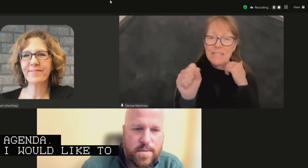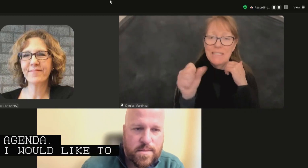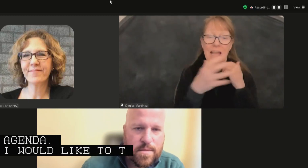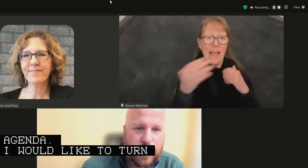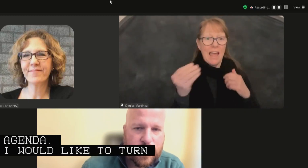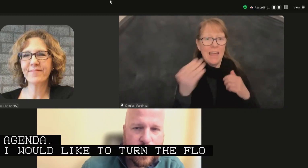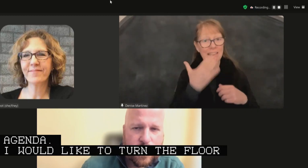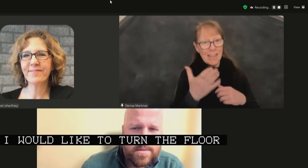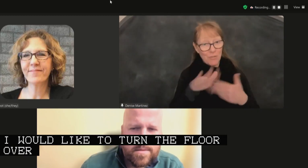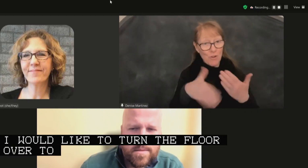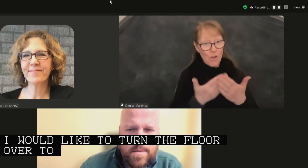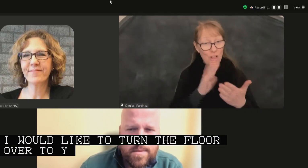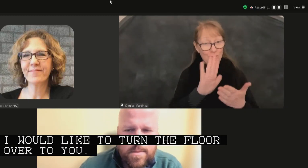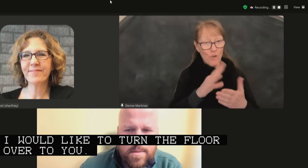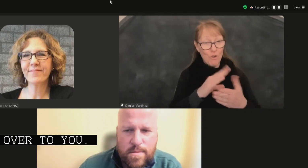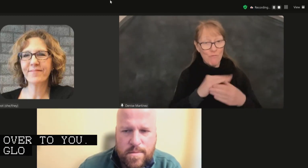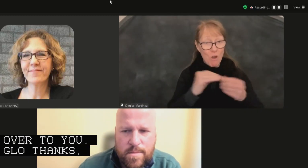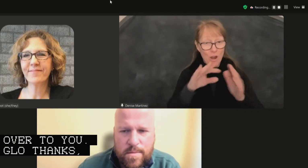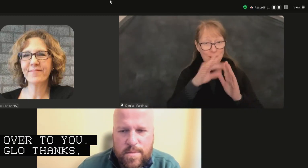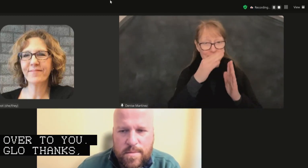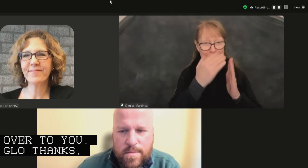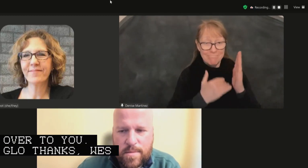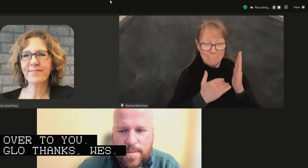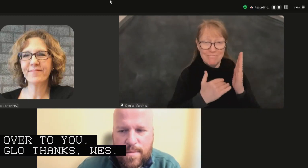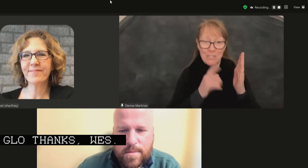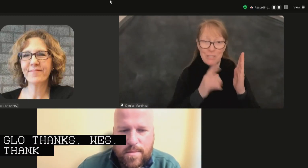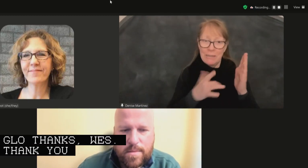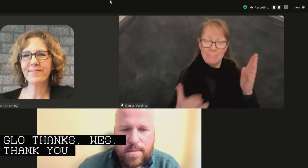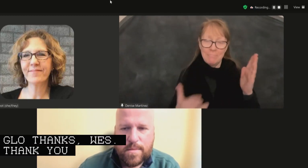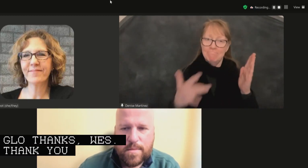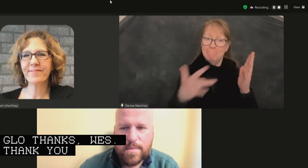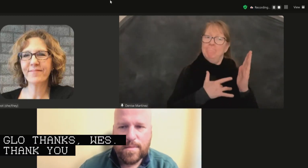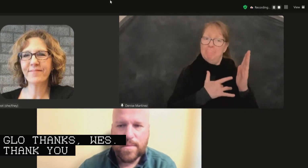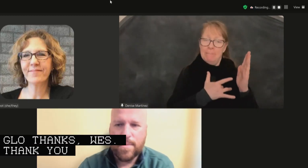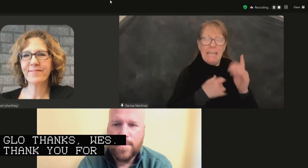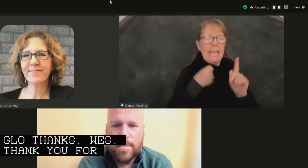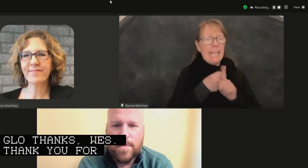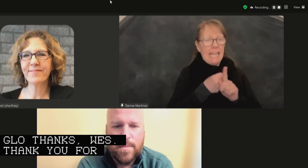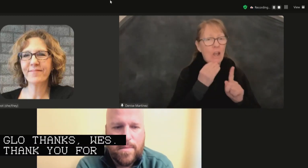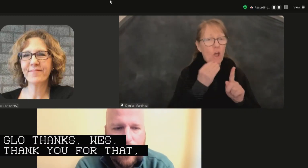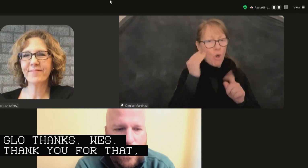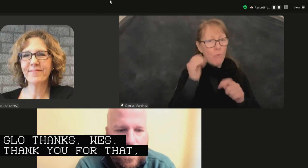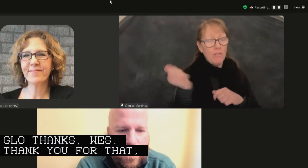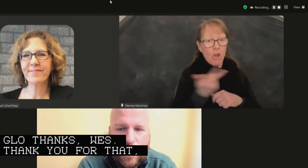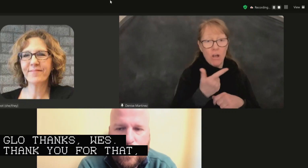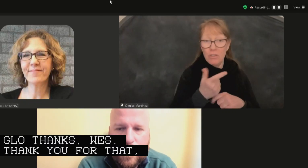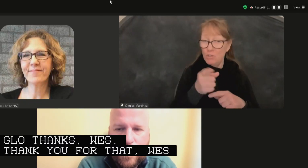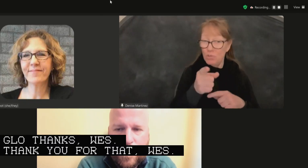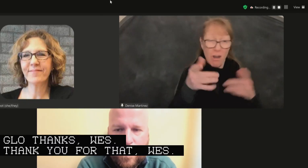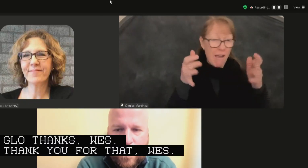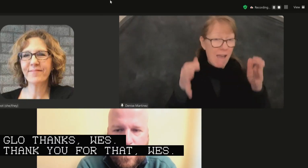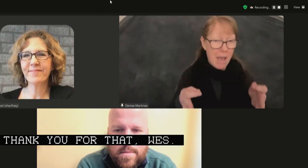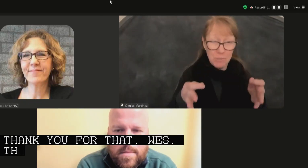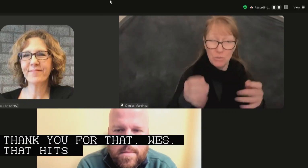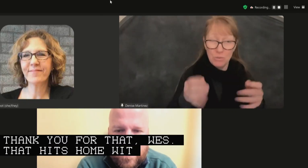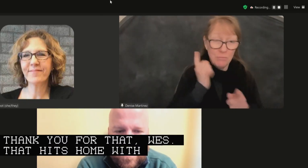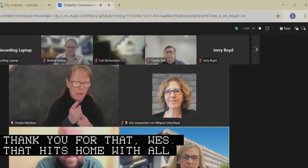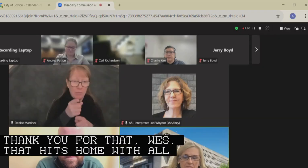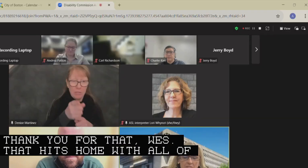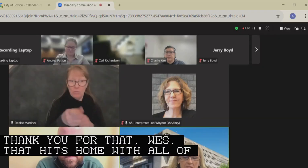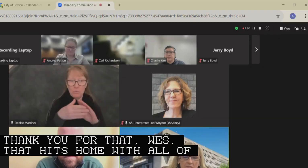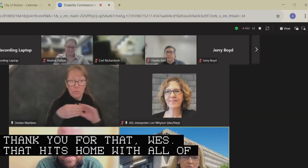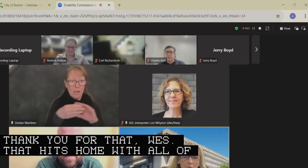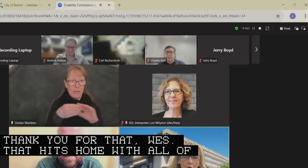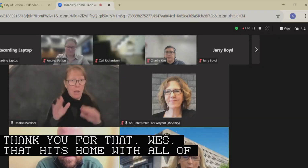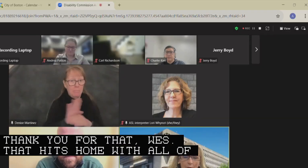those remarks, Wes. That really hits home with all of us. You're absolutely right when you talk about